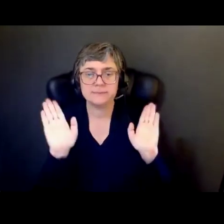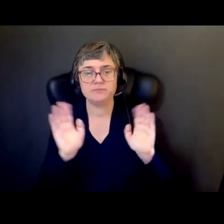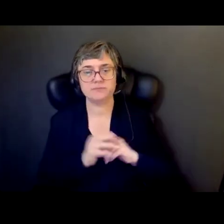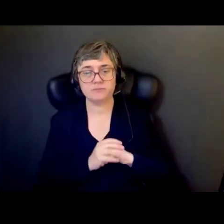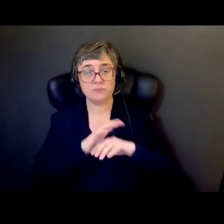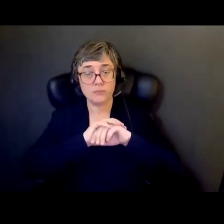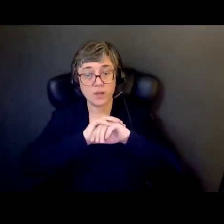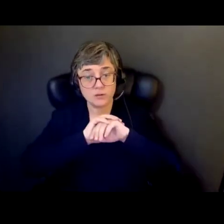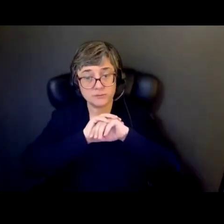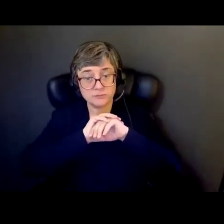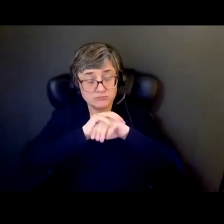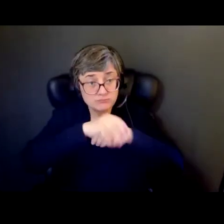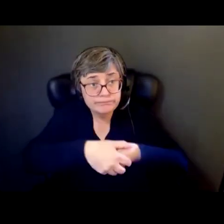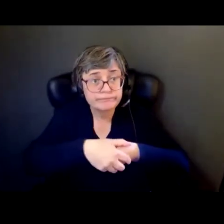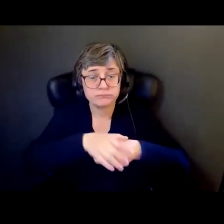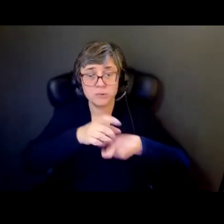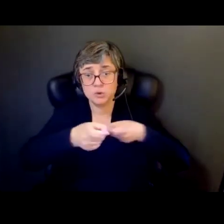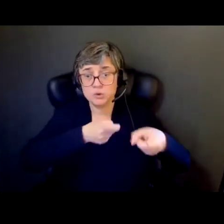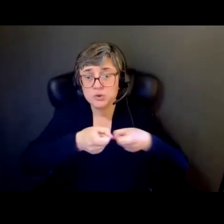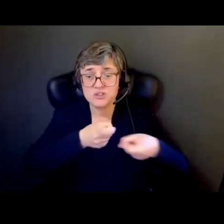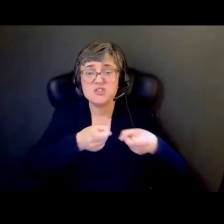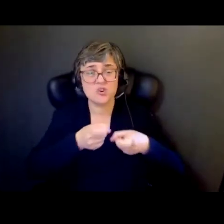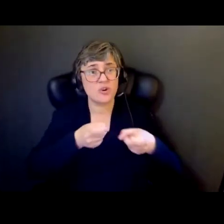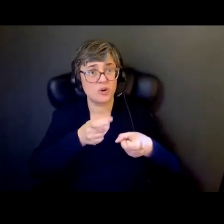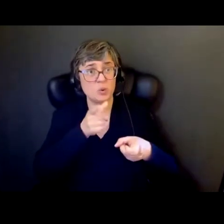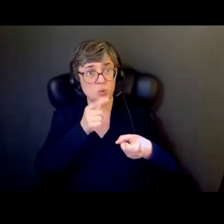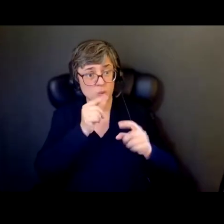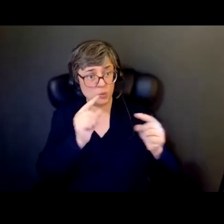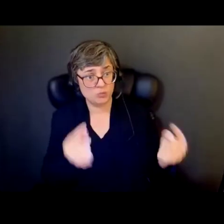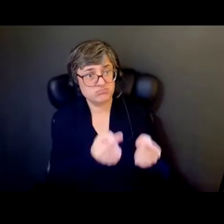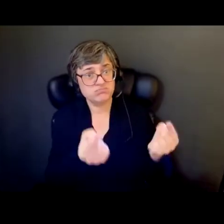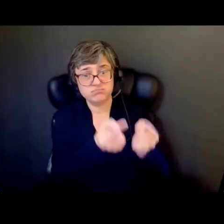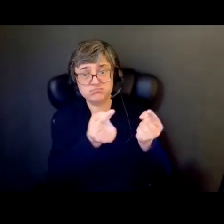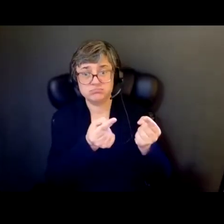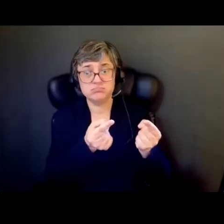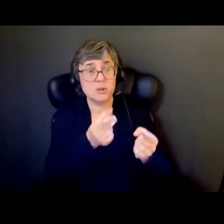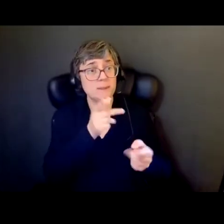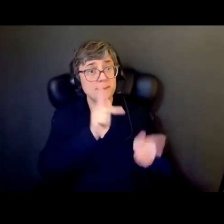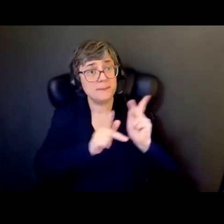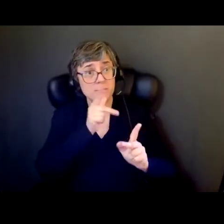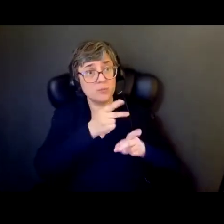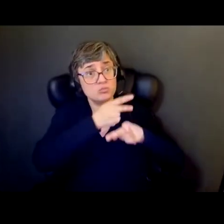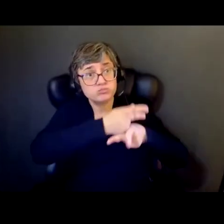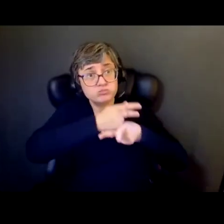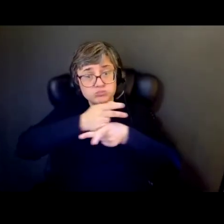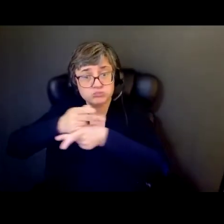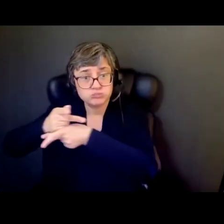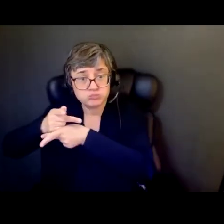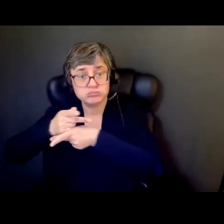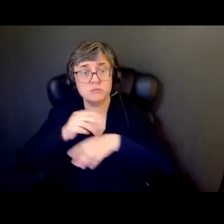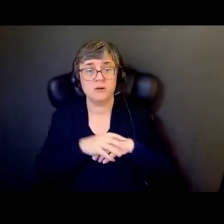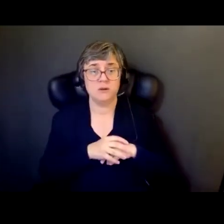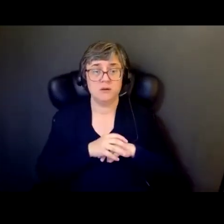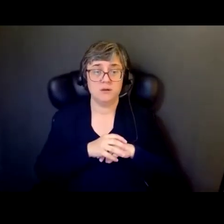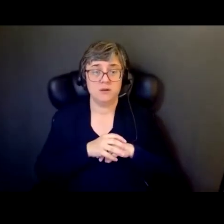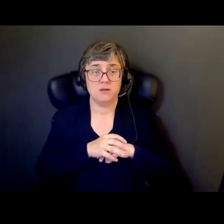May proposed an amendment that would have expanded the scope to relatives, but that amendment